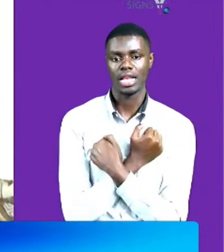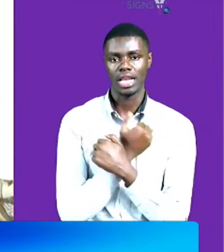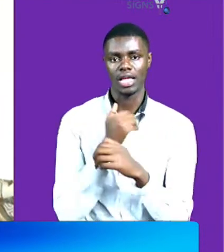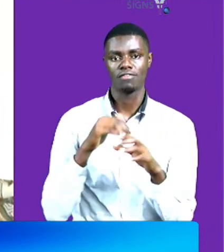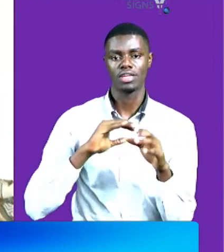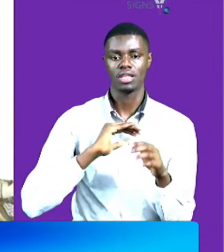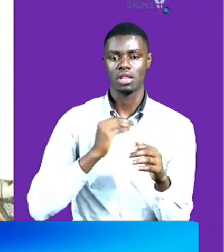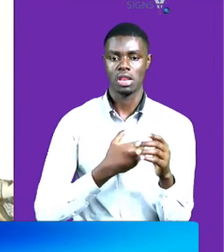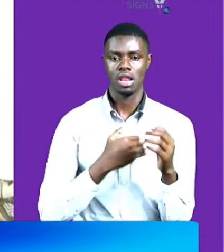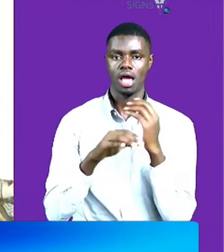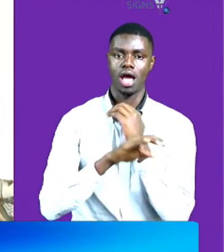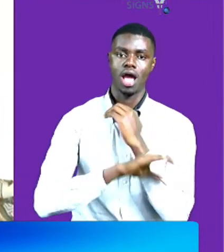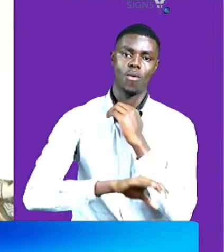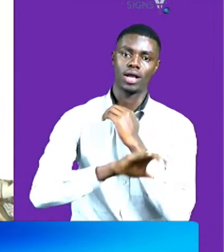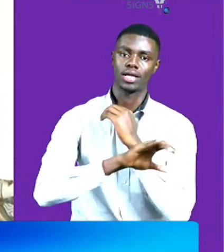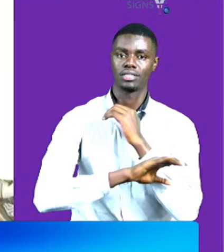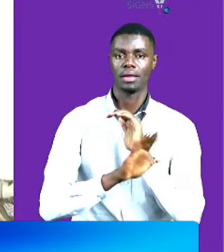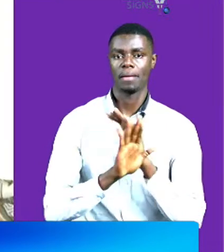yetu.